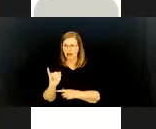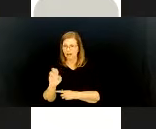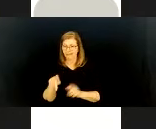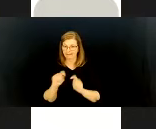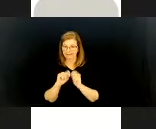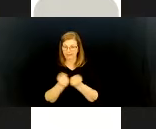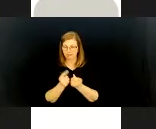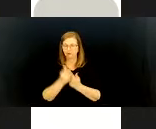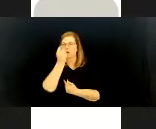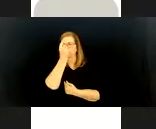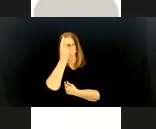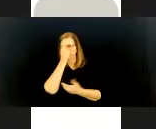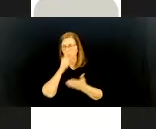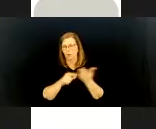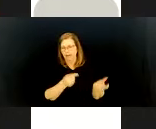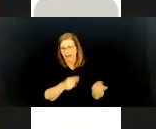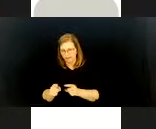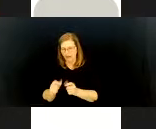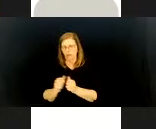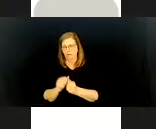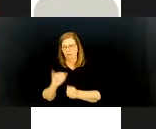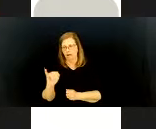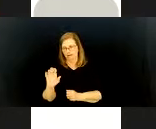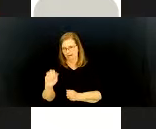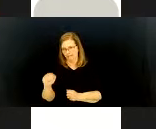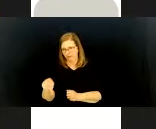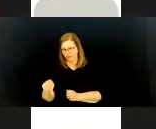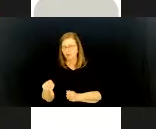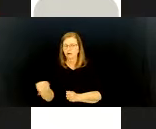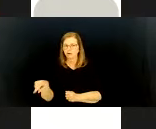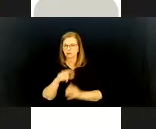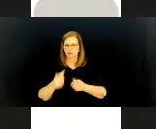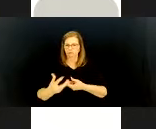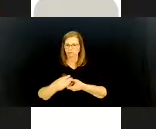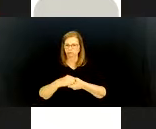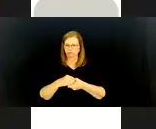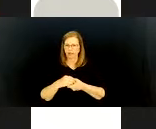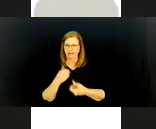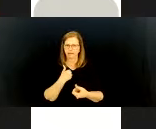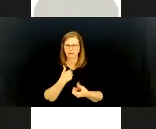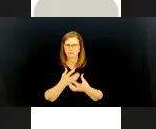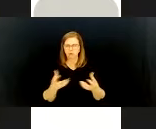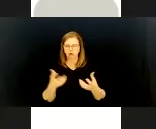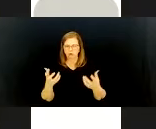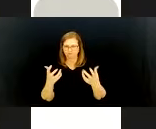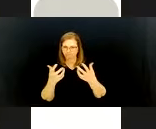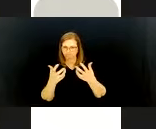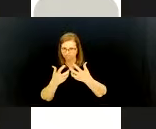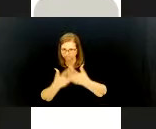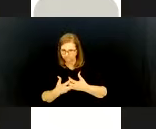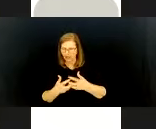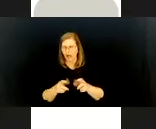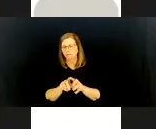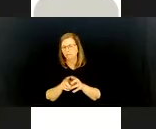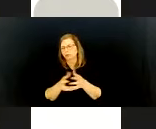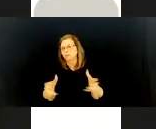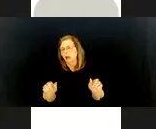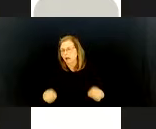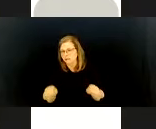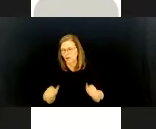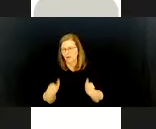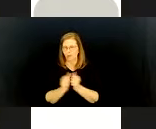of what's happening with the ICAP so that you can include and have as much alignment as possible with their